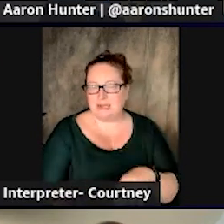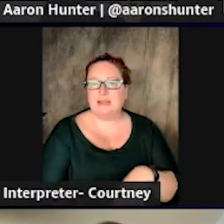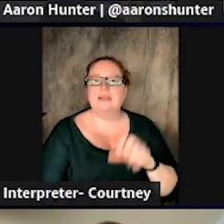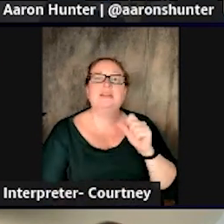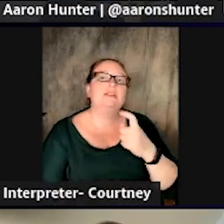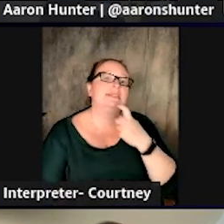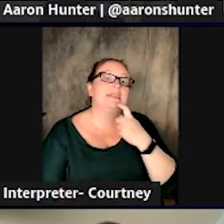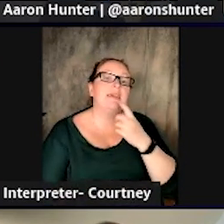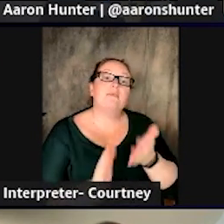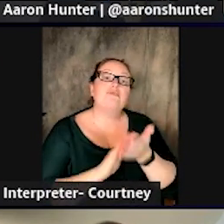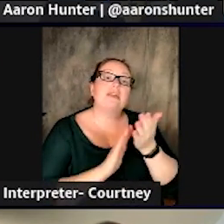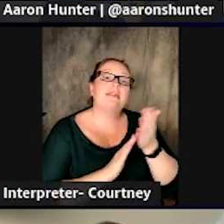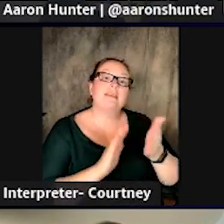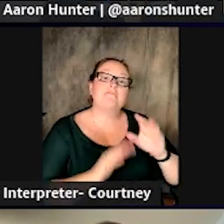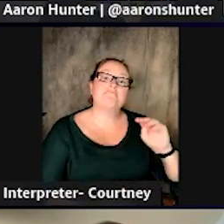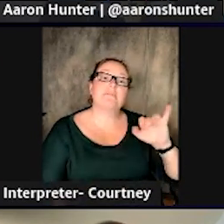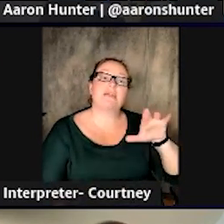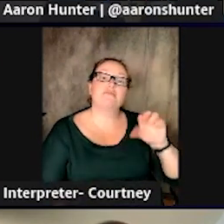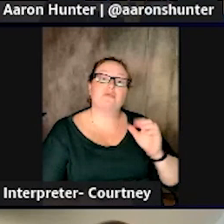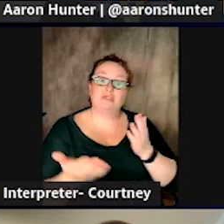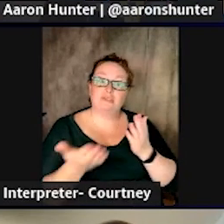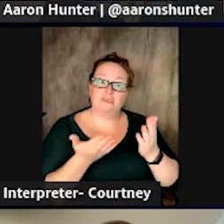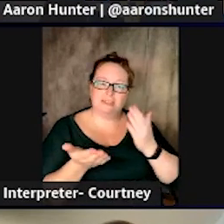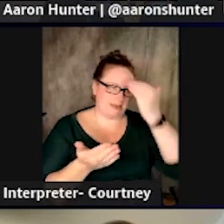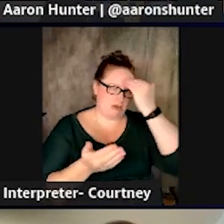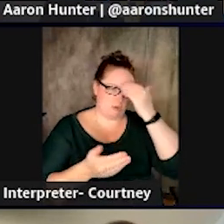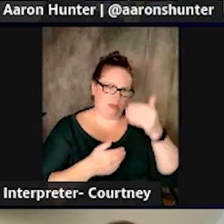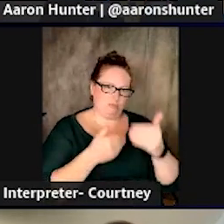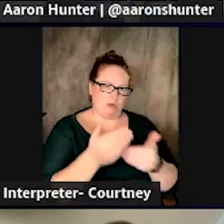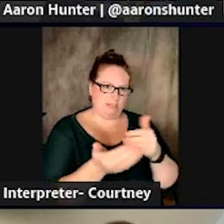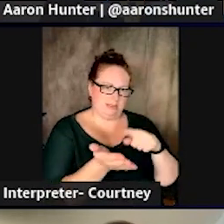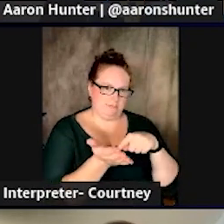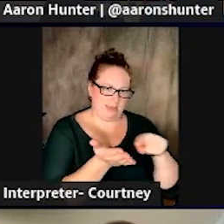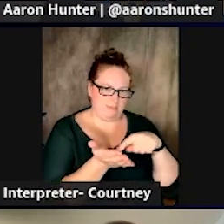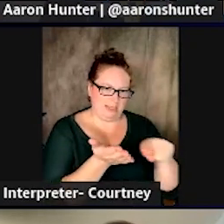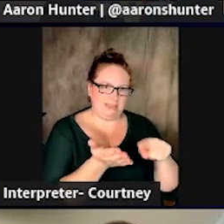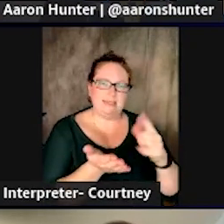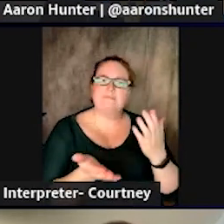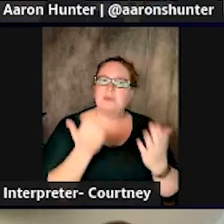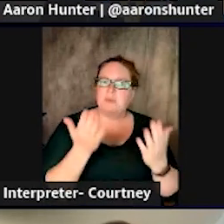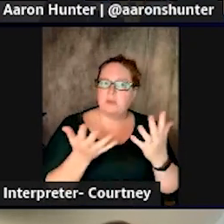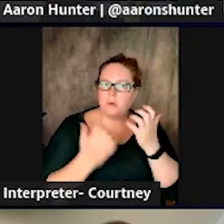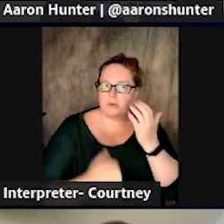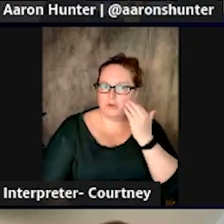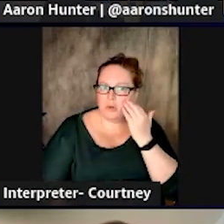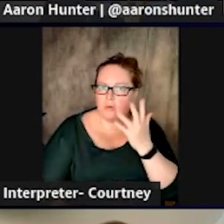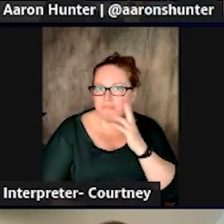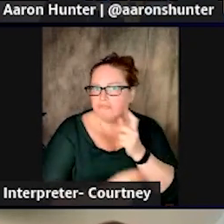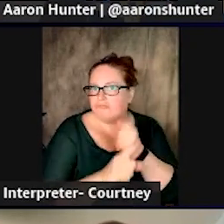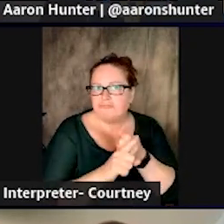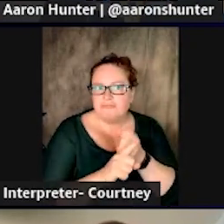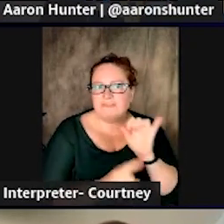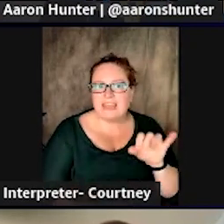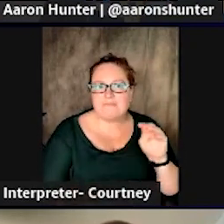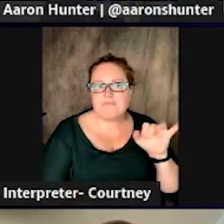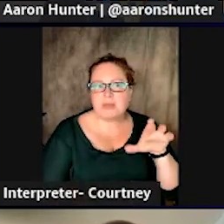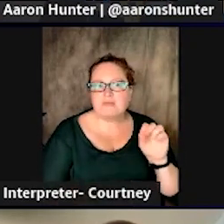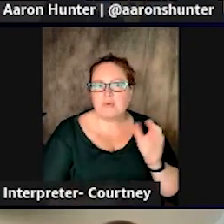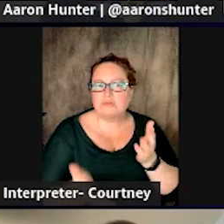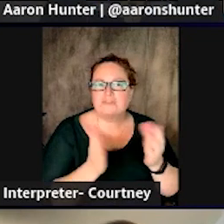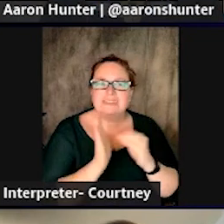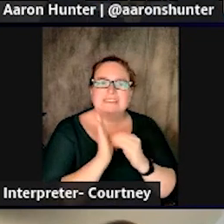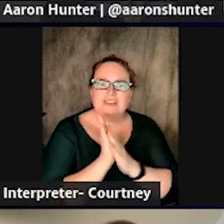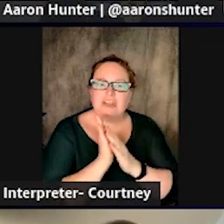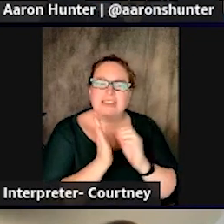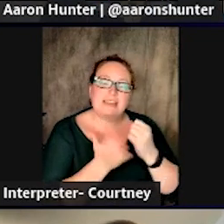running a microservice that I know is processing payments. I may want to know all of a sudden if that microservice is logging a credit card number